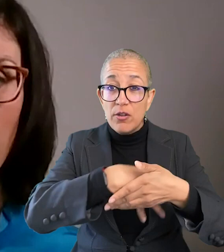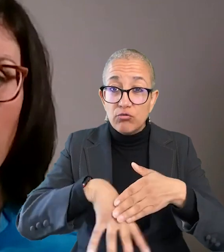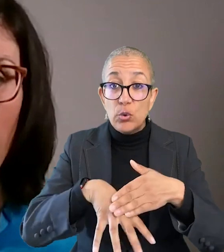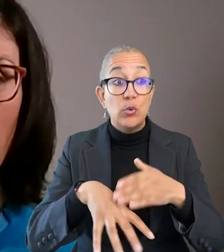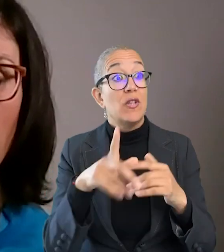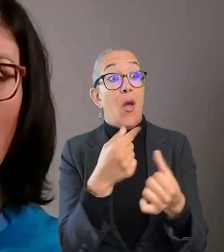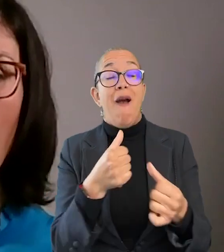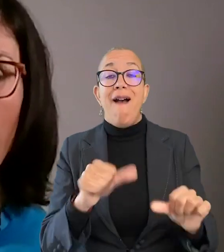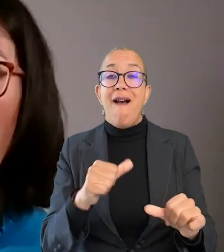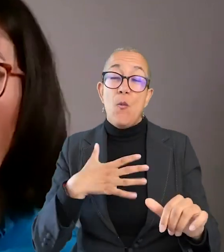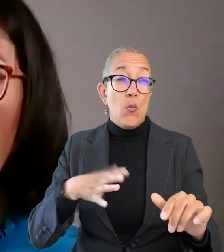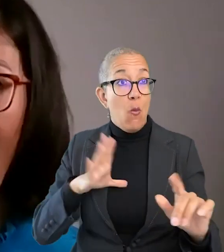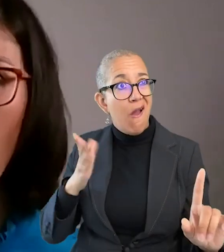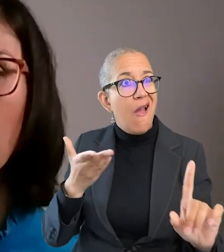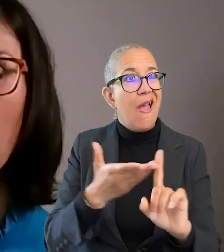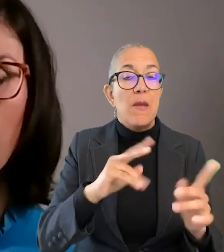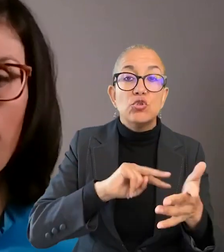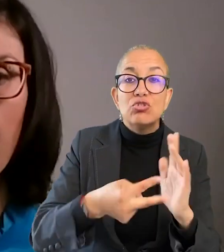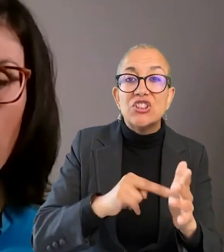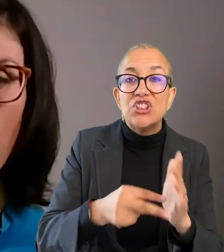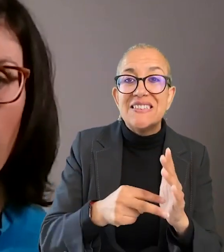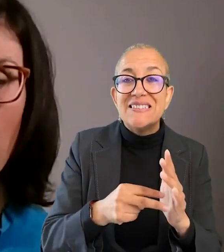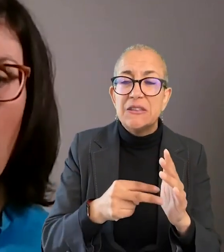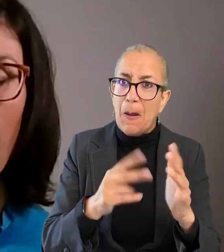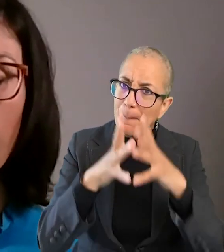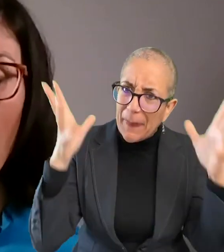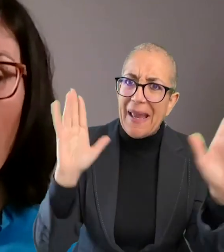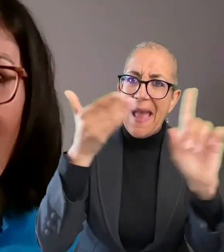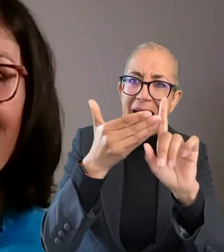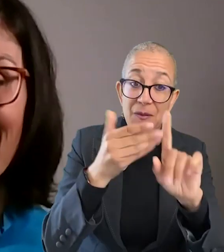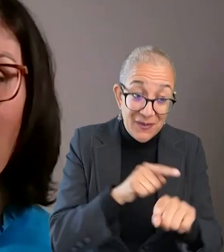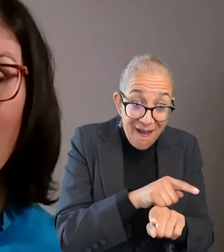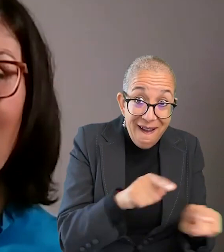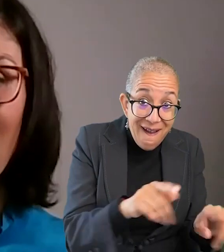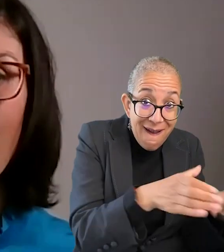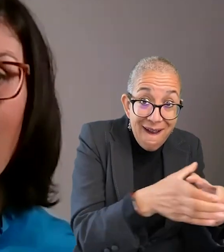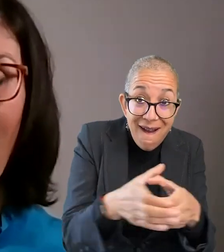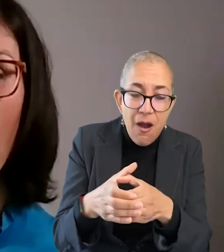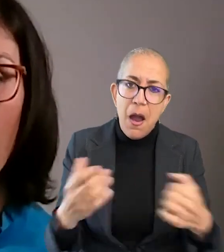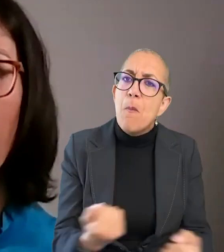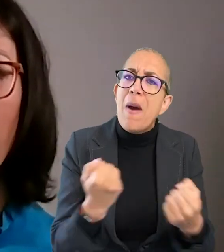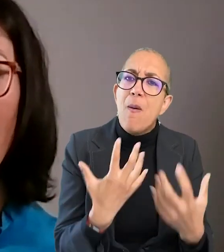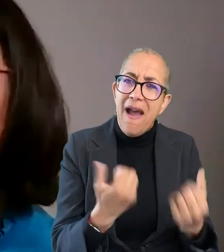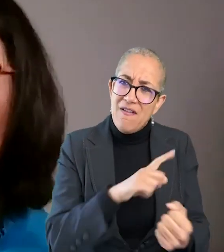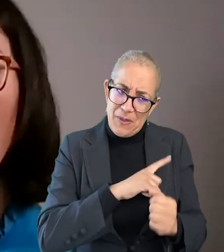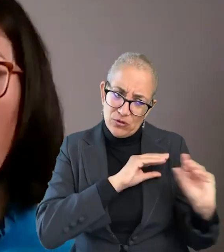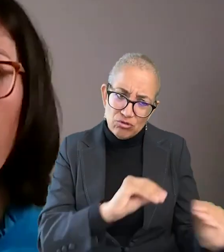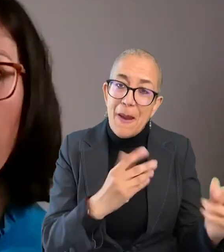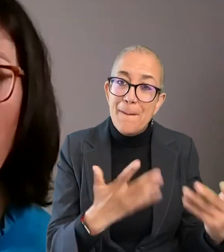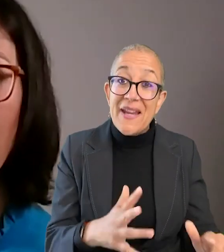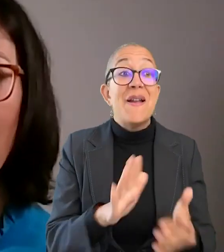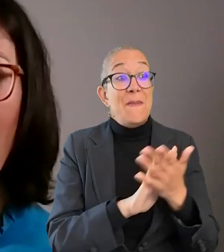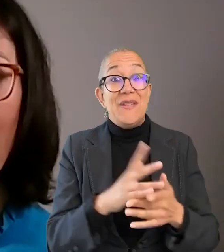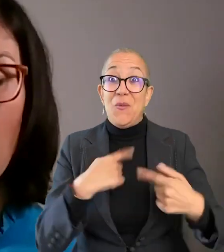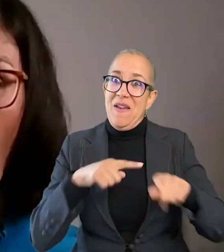bigger strategic aims, they are empowered to be able to do it. And that is us living our values. And I know that if we